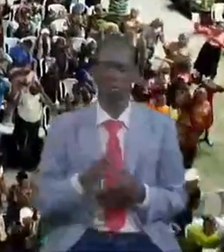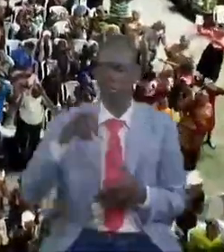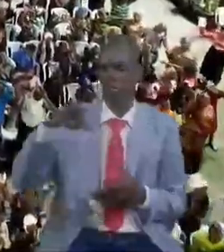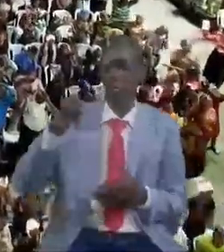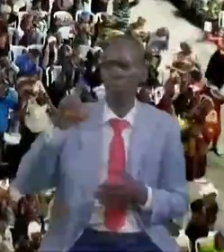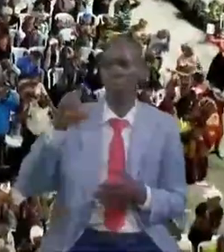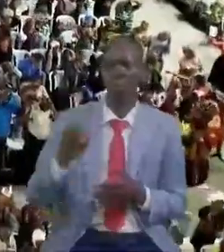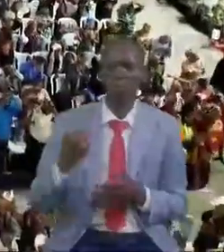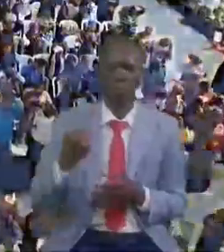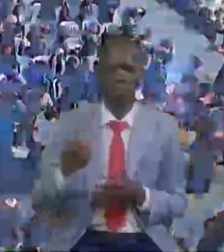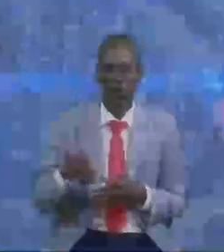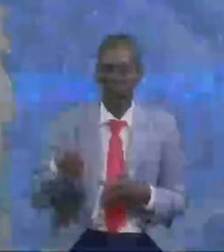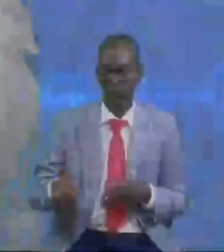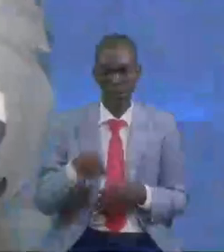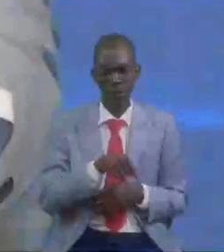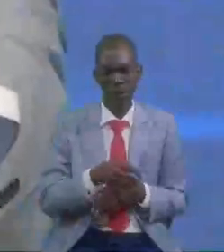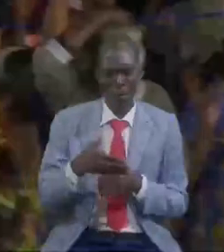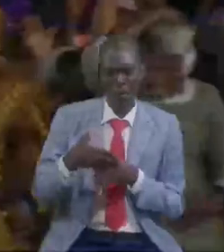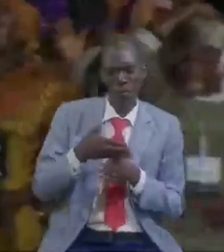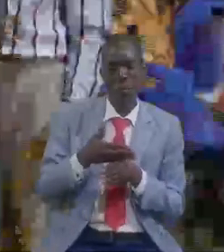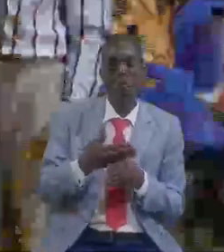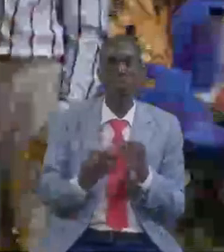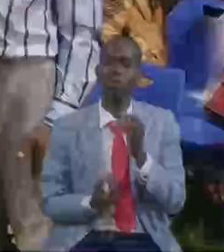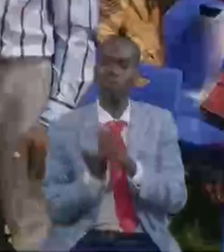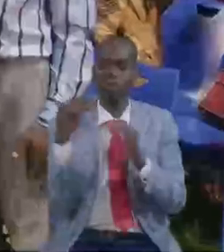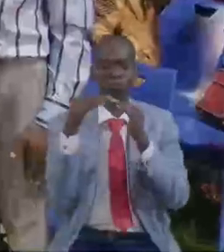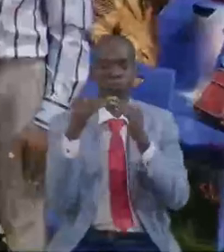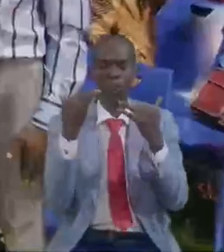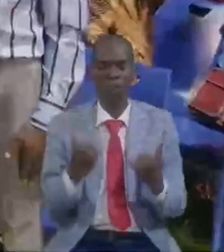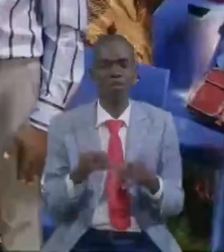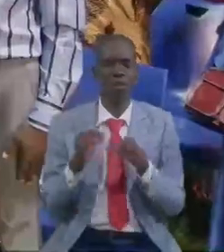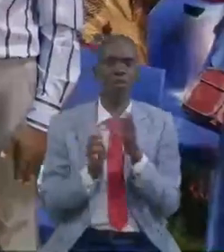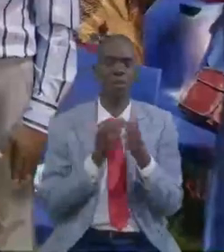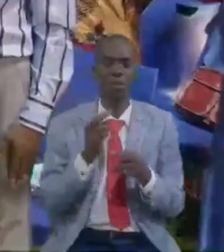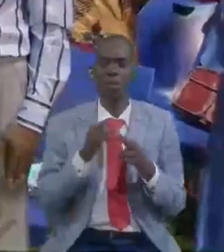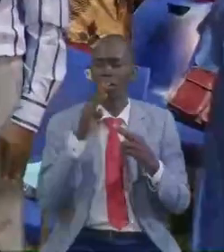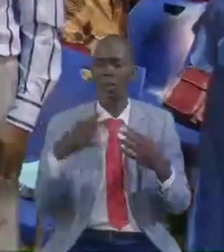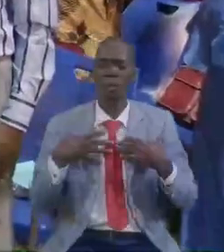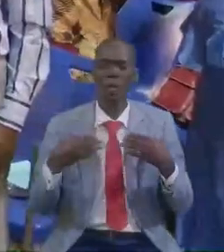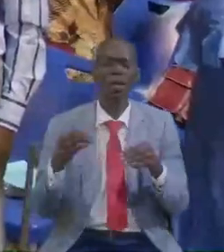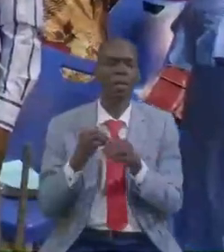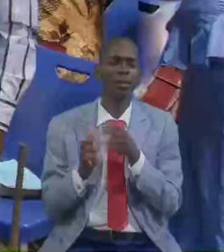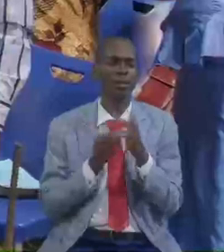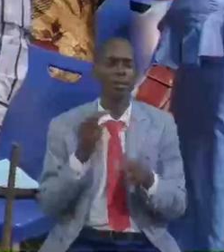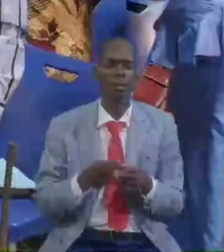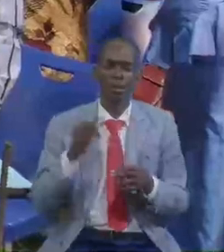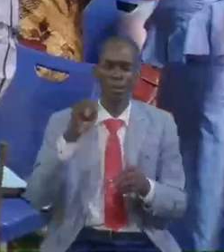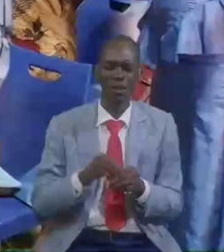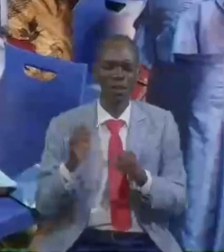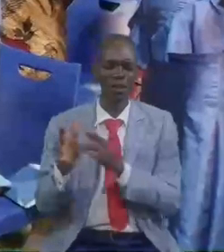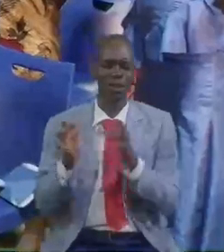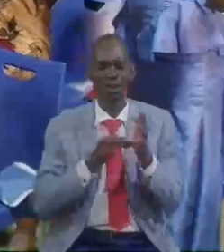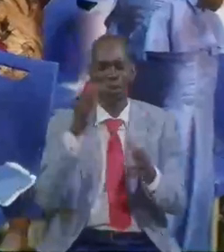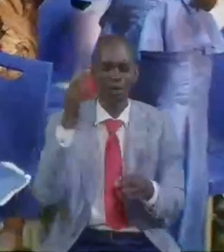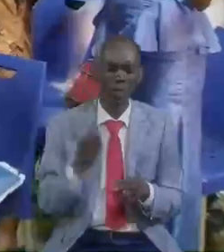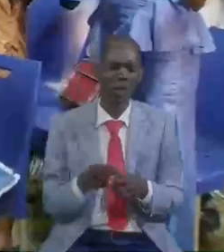polio short leg, grow out right now. Que ces jambes be healed. Sorte. In Jesus' name.